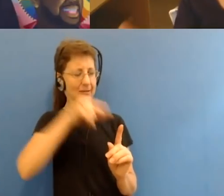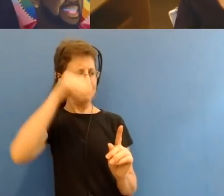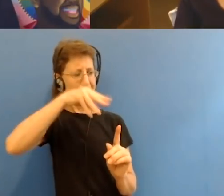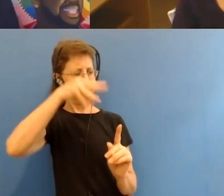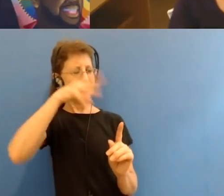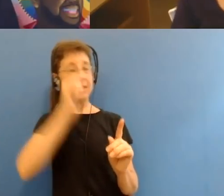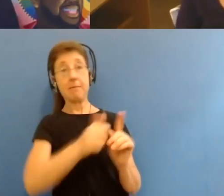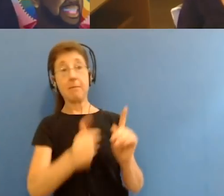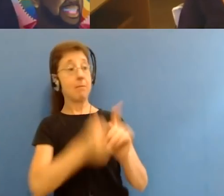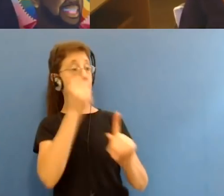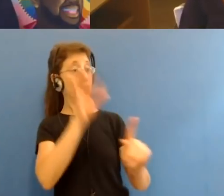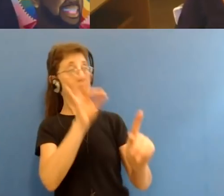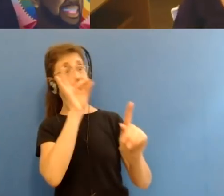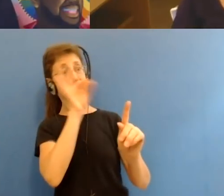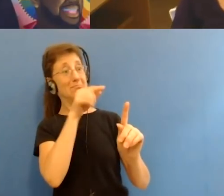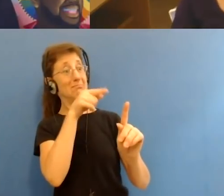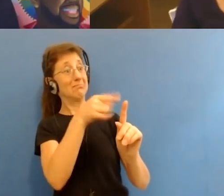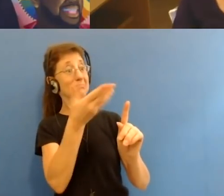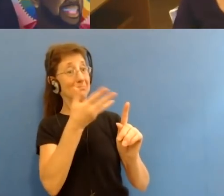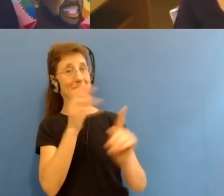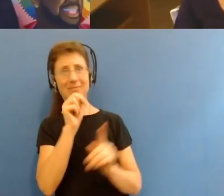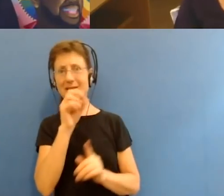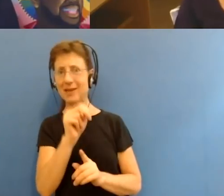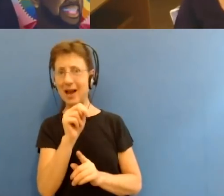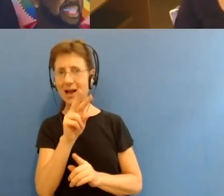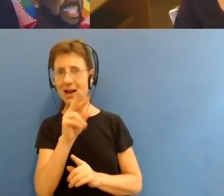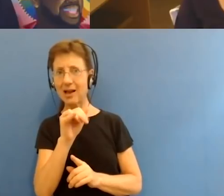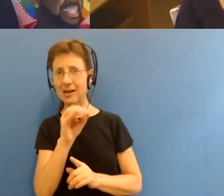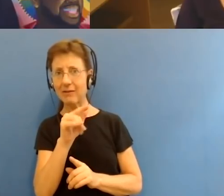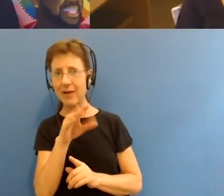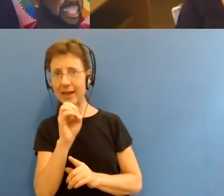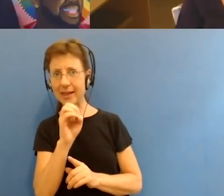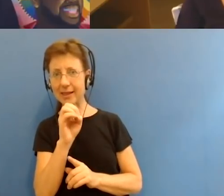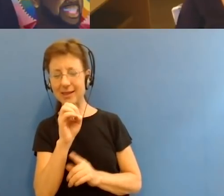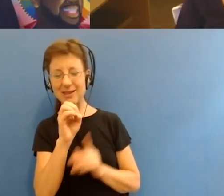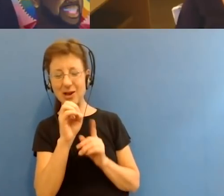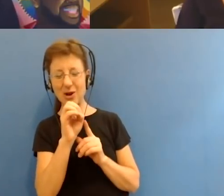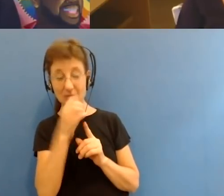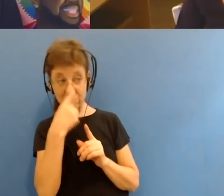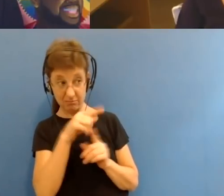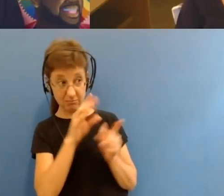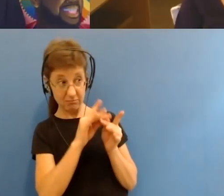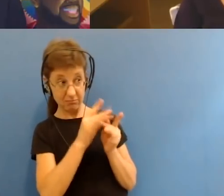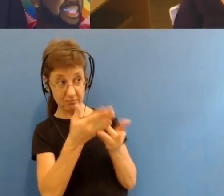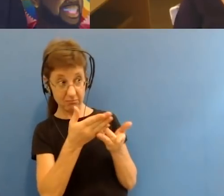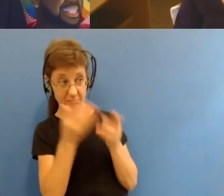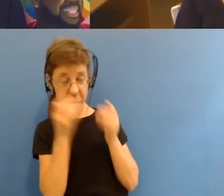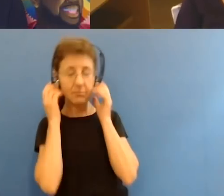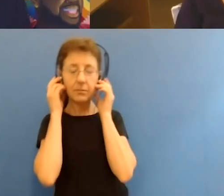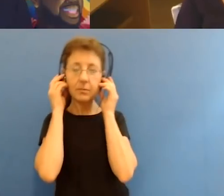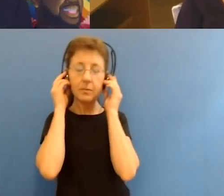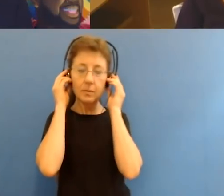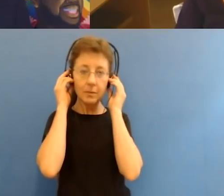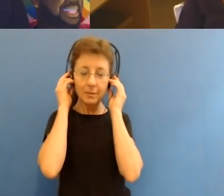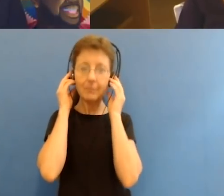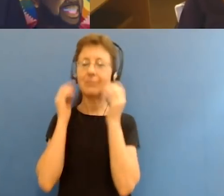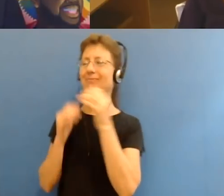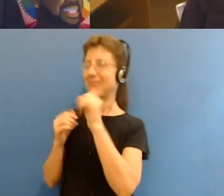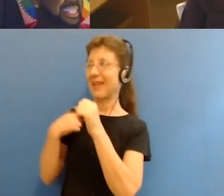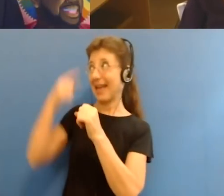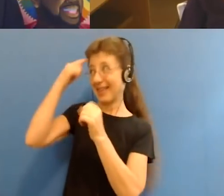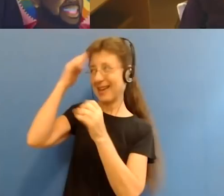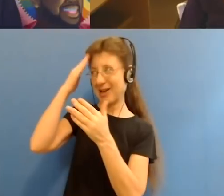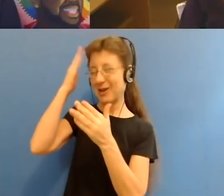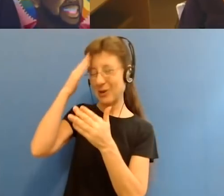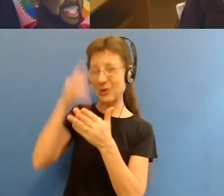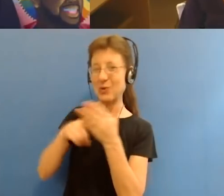nonviolence. So I'm curious if you'll just speak a little more for you. Absolutely. And I think I know exactly what you're